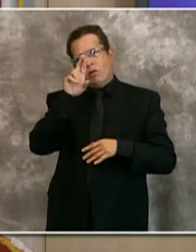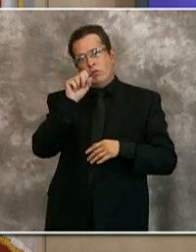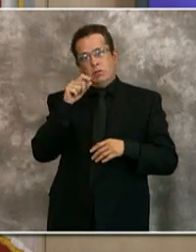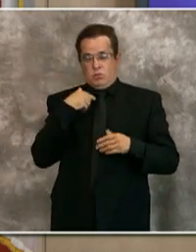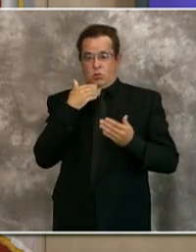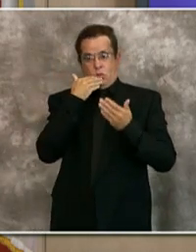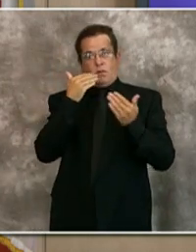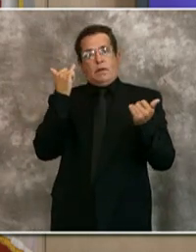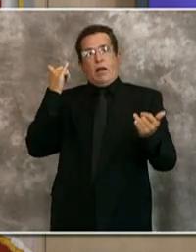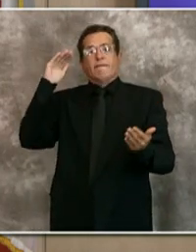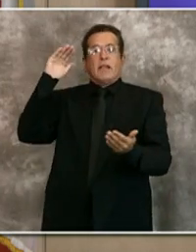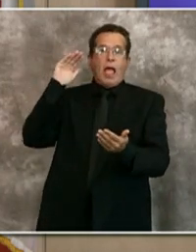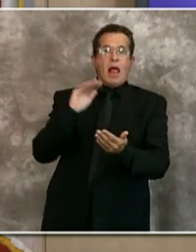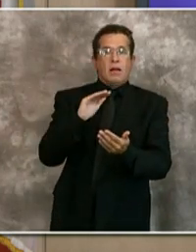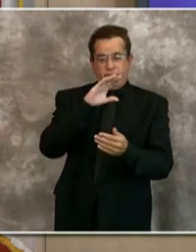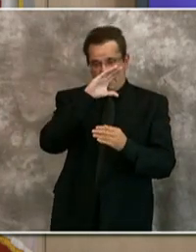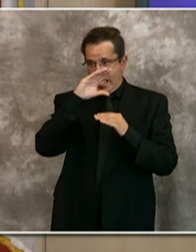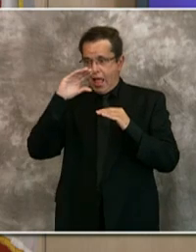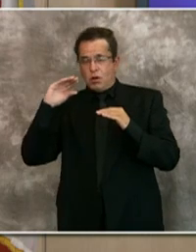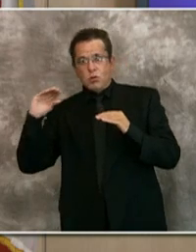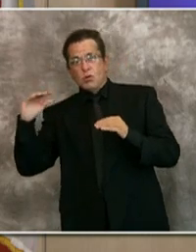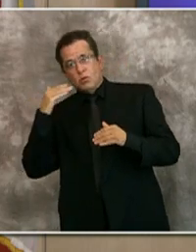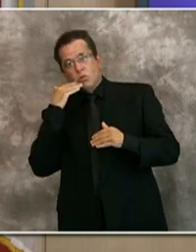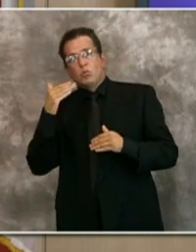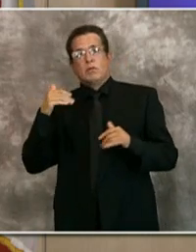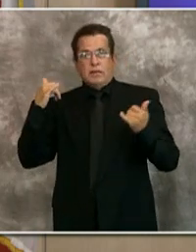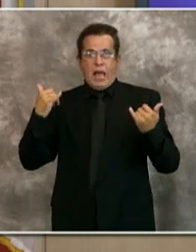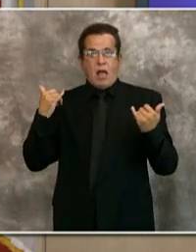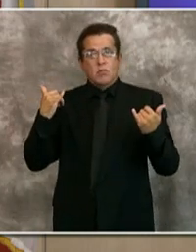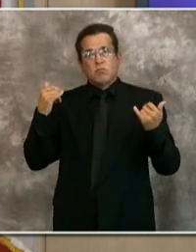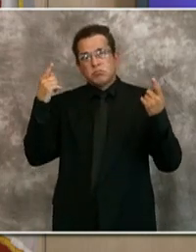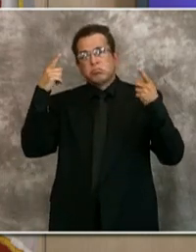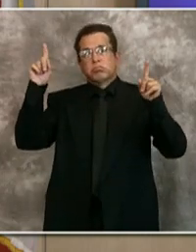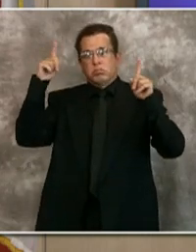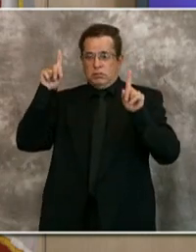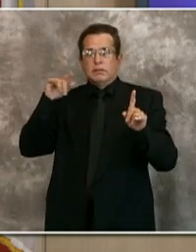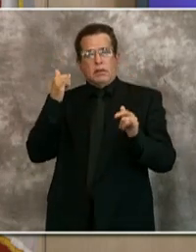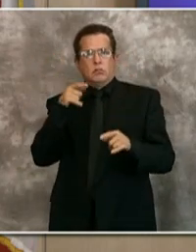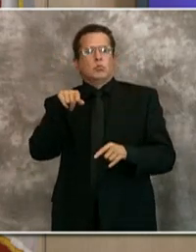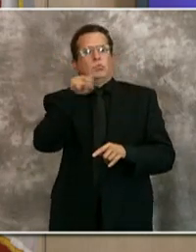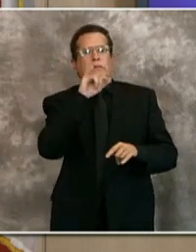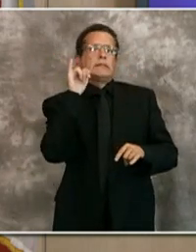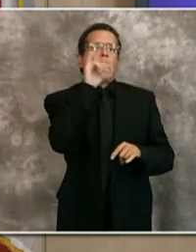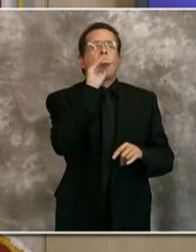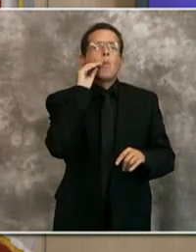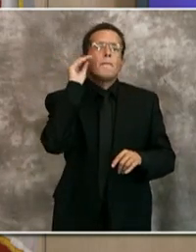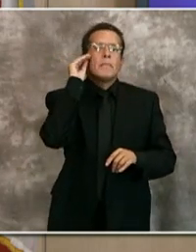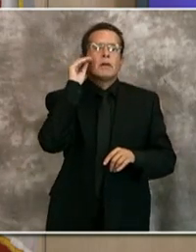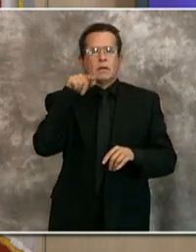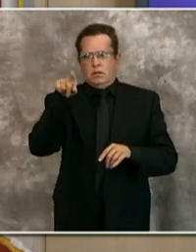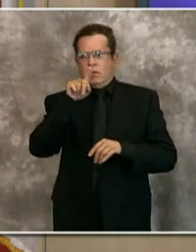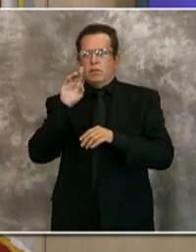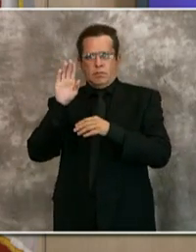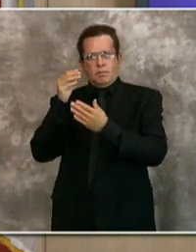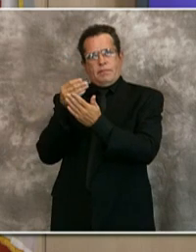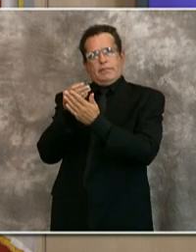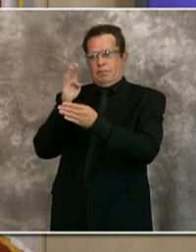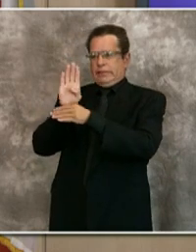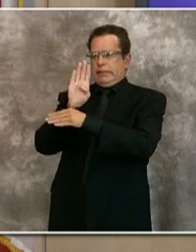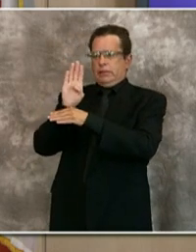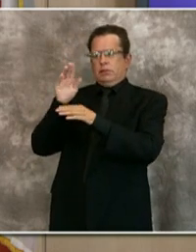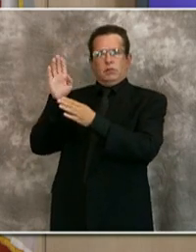job in flattening the curve when we came at home under extraordinary circumstances with stay-at-home orders and significant sectors of our economy closed